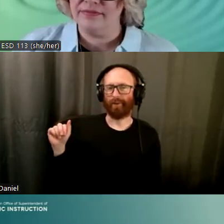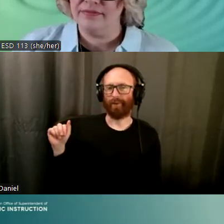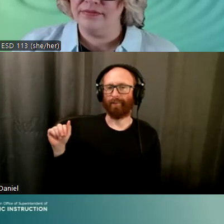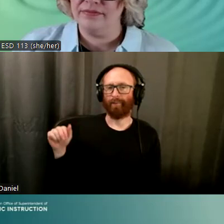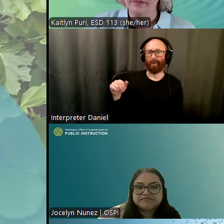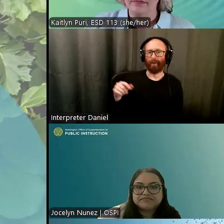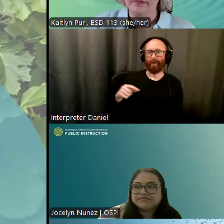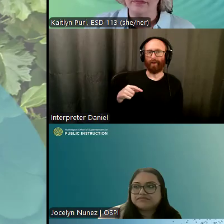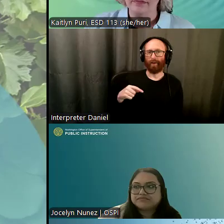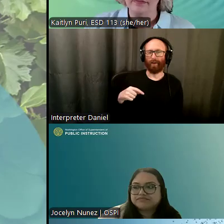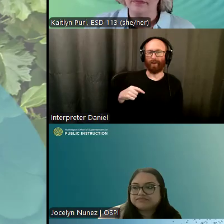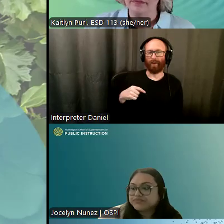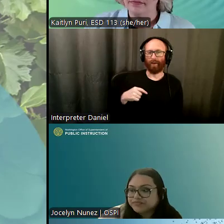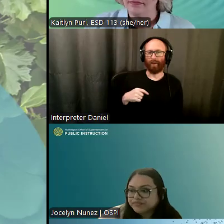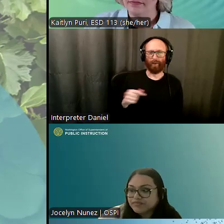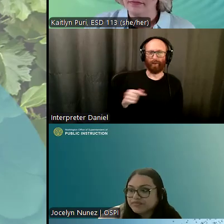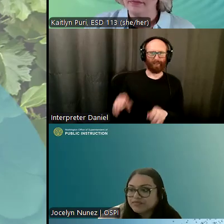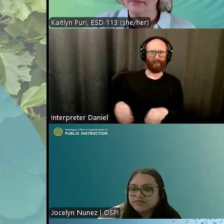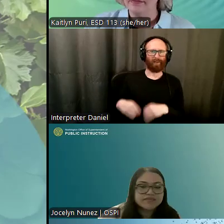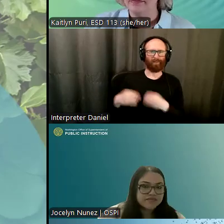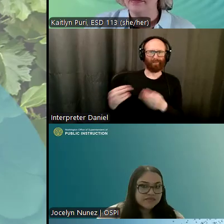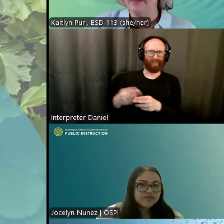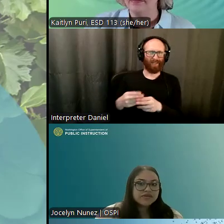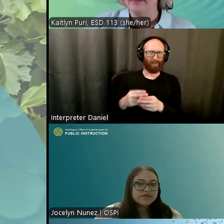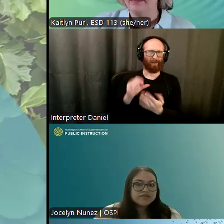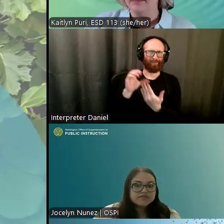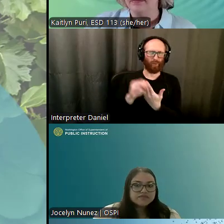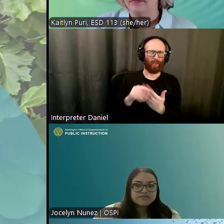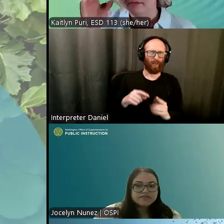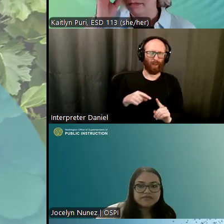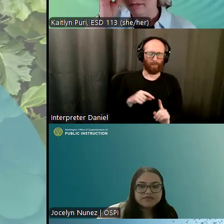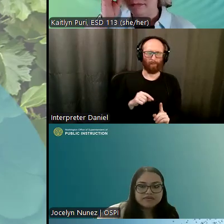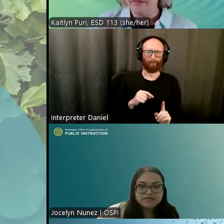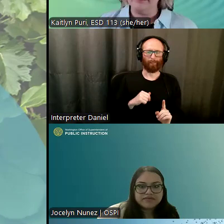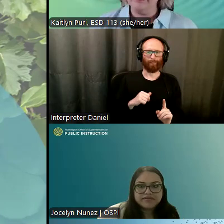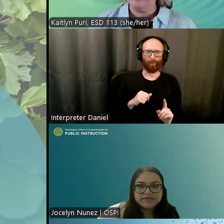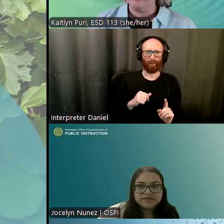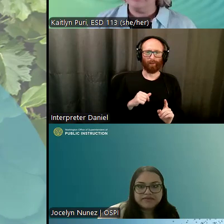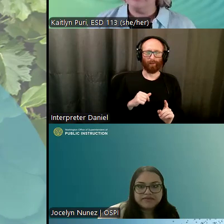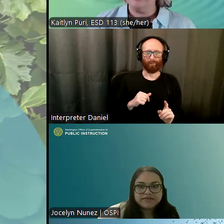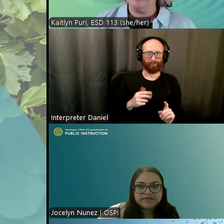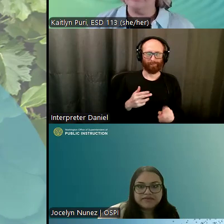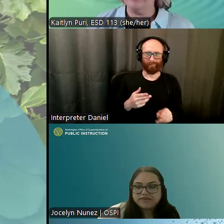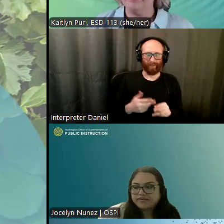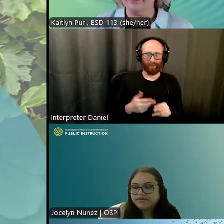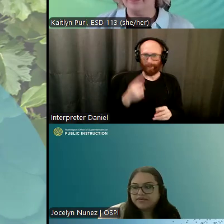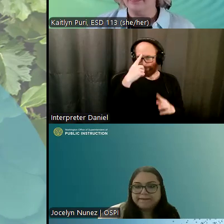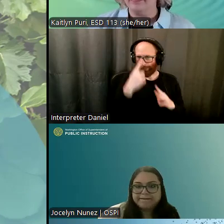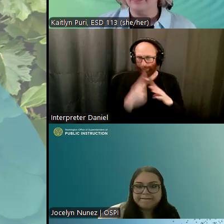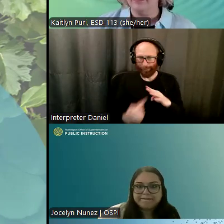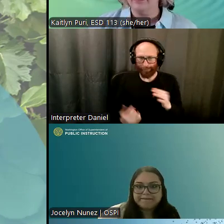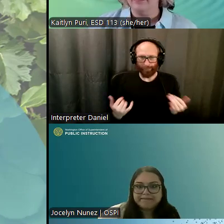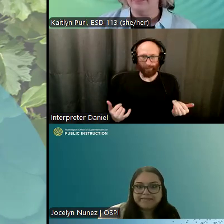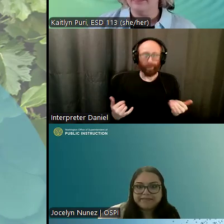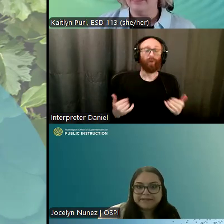We can get you the name of a curriculum. I do know that I'm blanking on the name of it, but there is